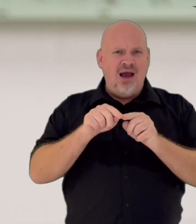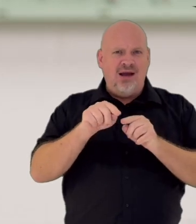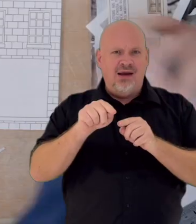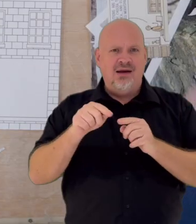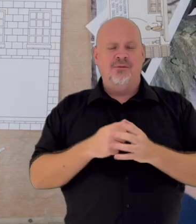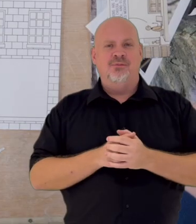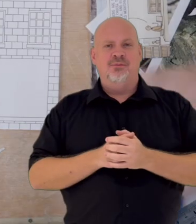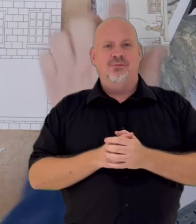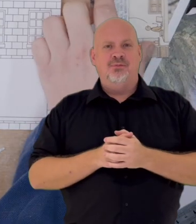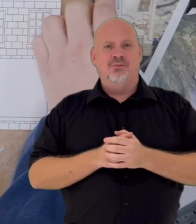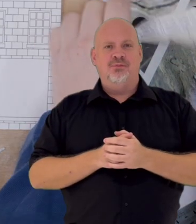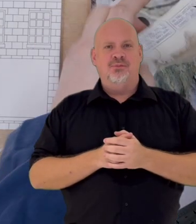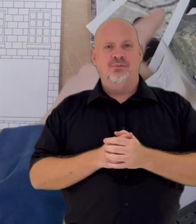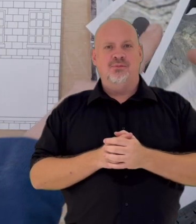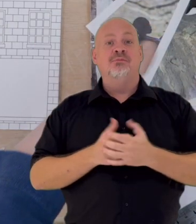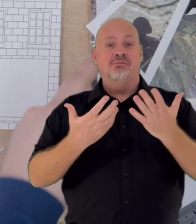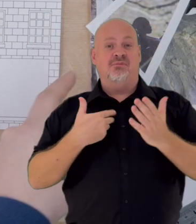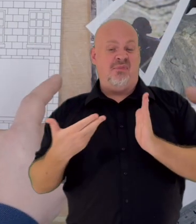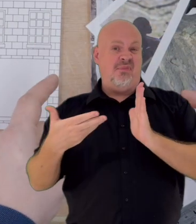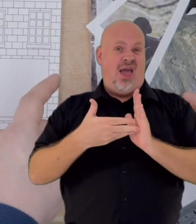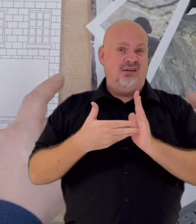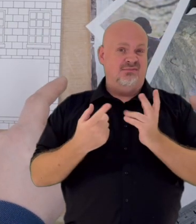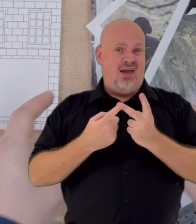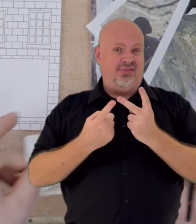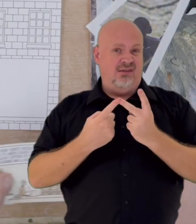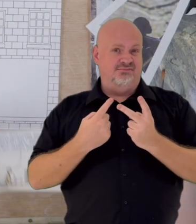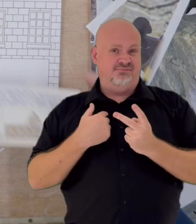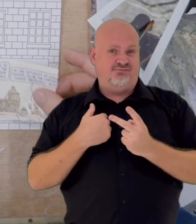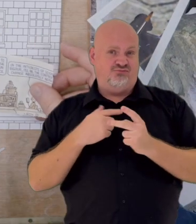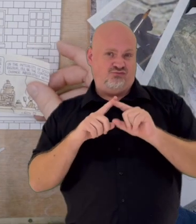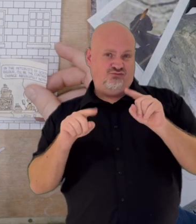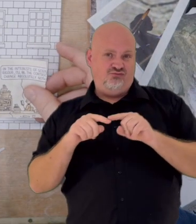add another collage. I think this one will work quite well.